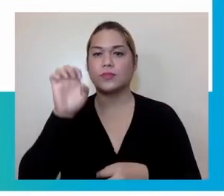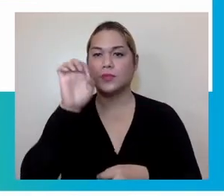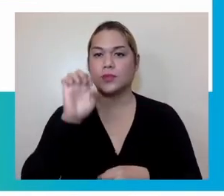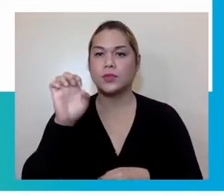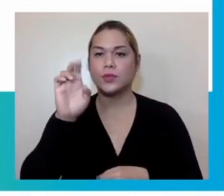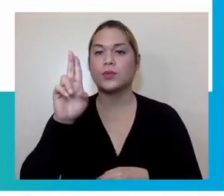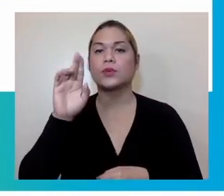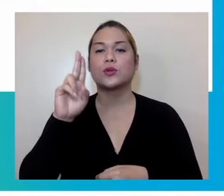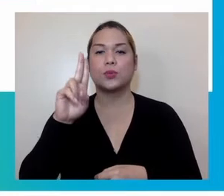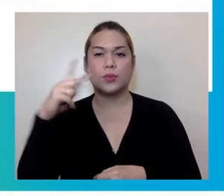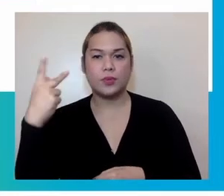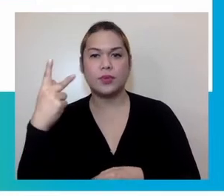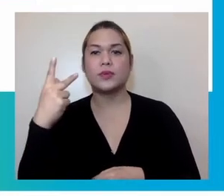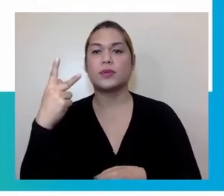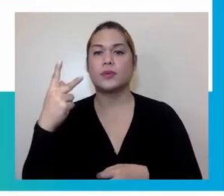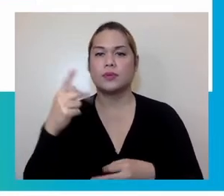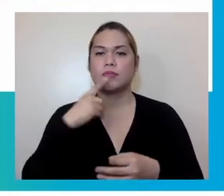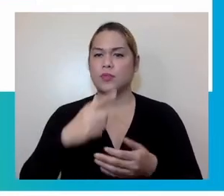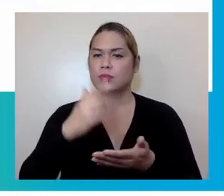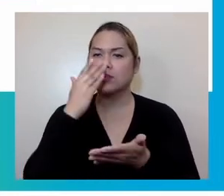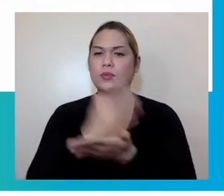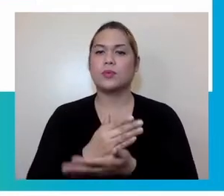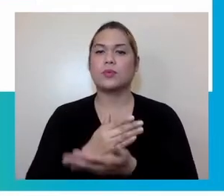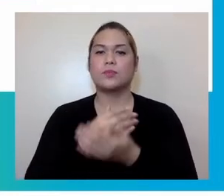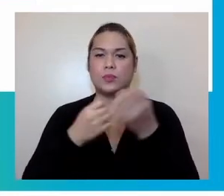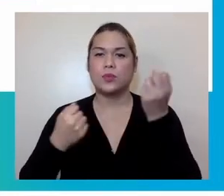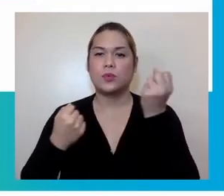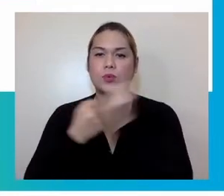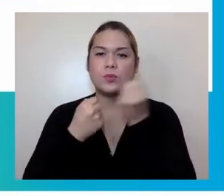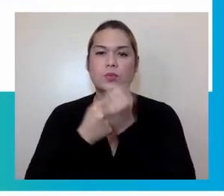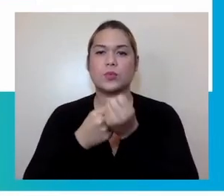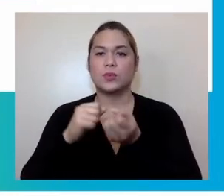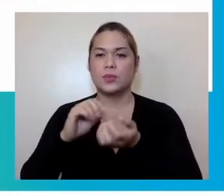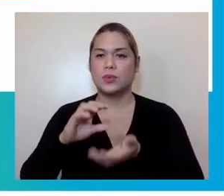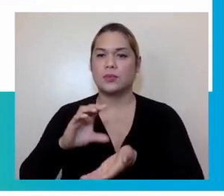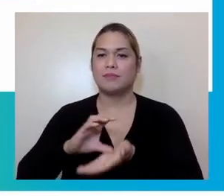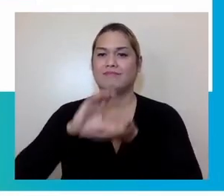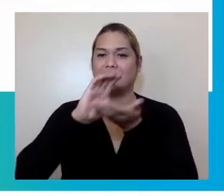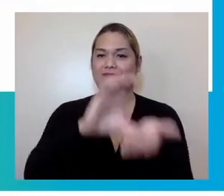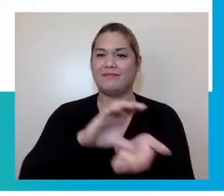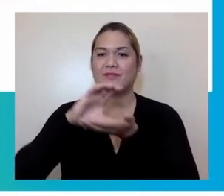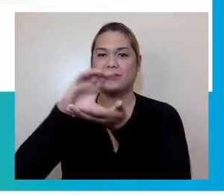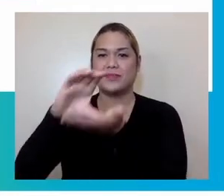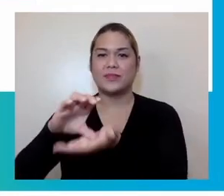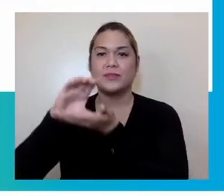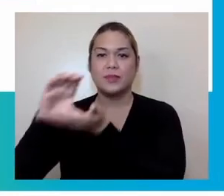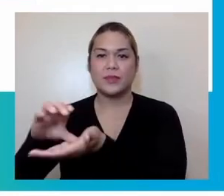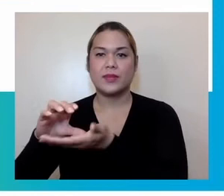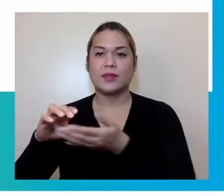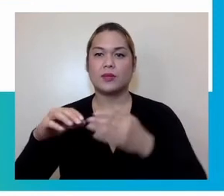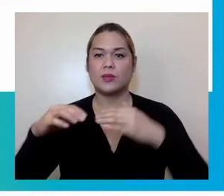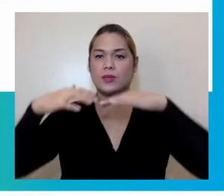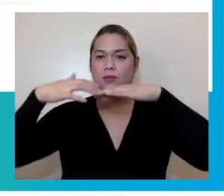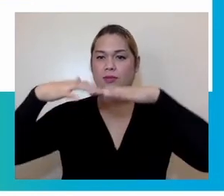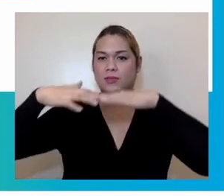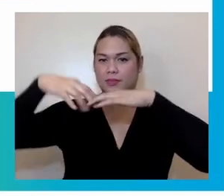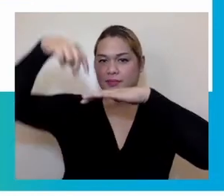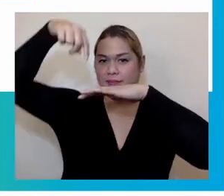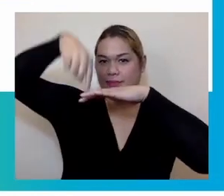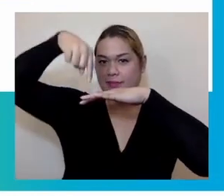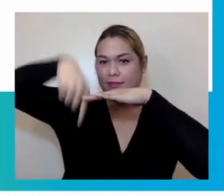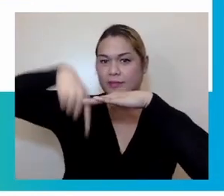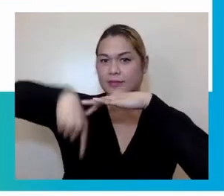overseas finance for fossil fuels is building momentum for the shift out of fossil fuels to take place. And as Alok